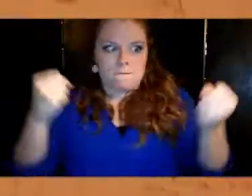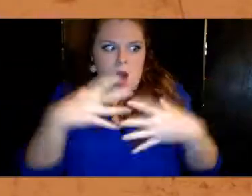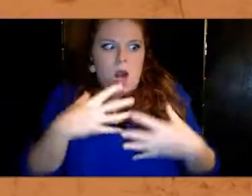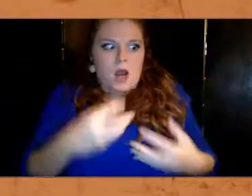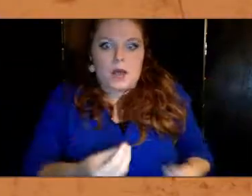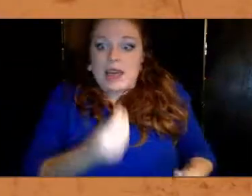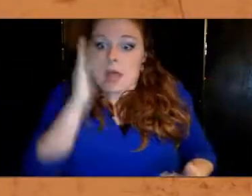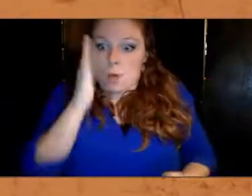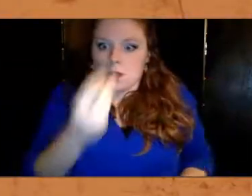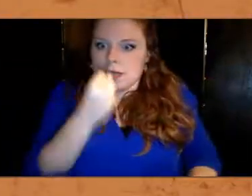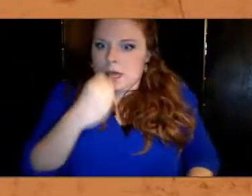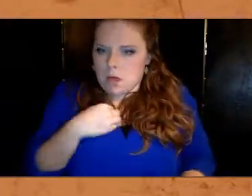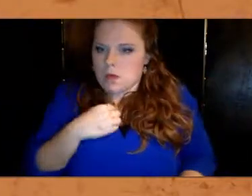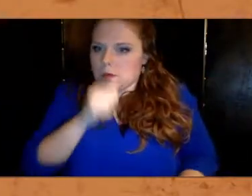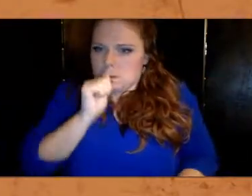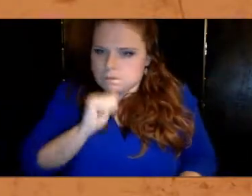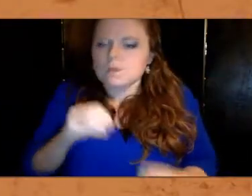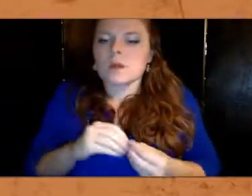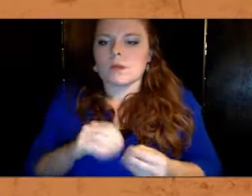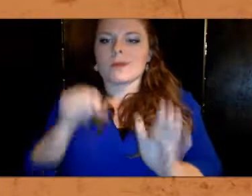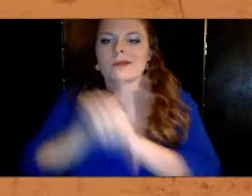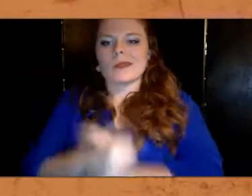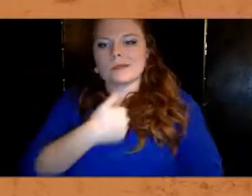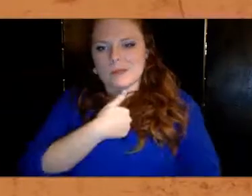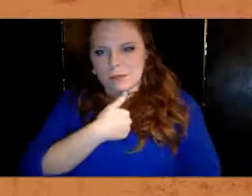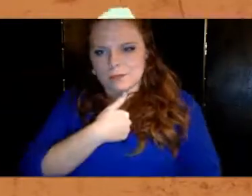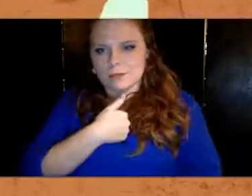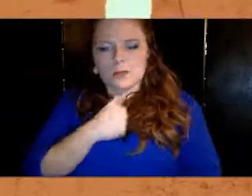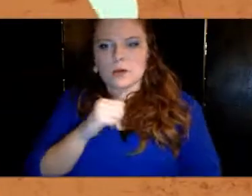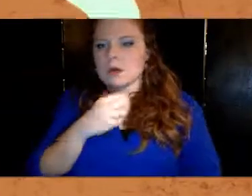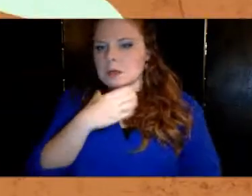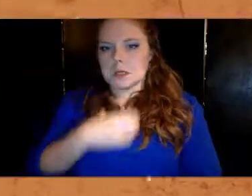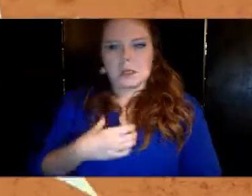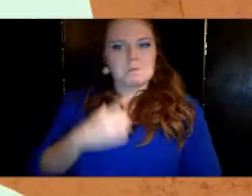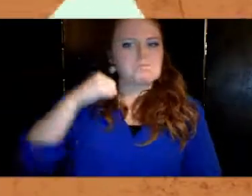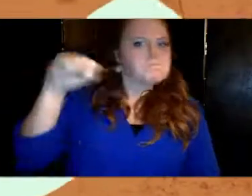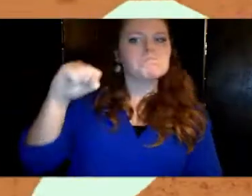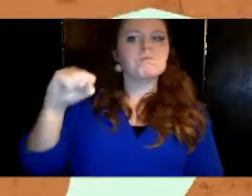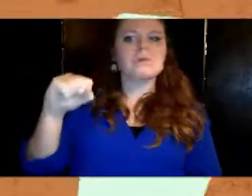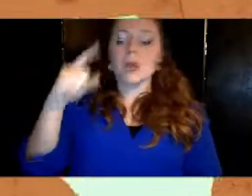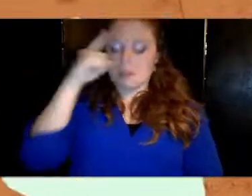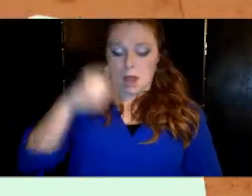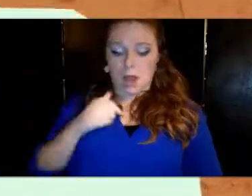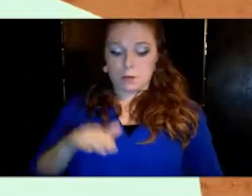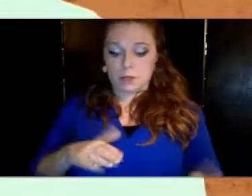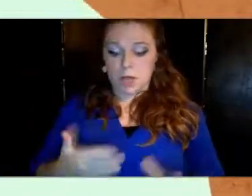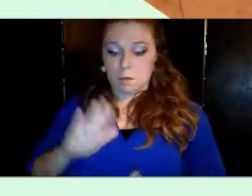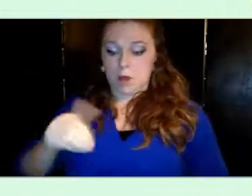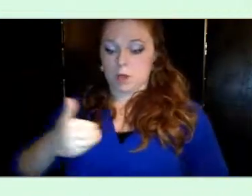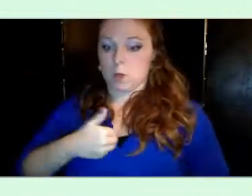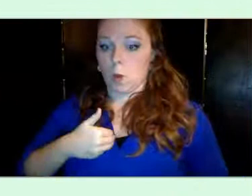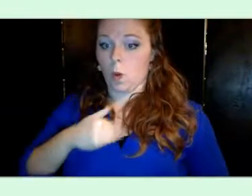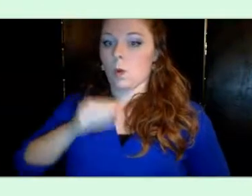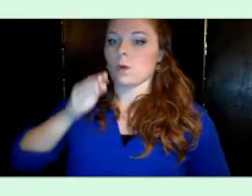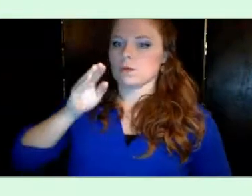or just to avoid further suffering, they committed suicide or starved themselves, believing that in death their souls would